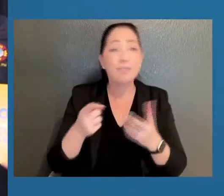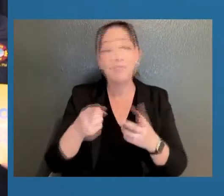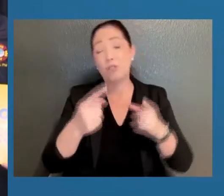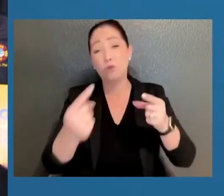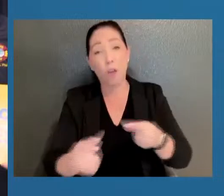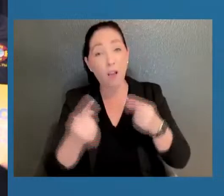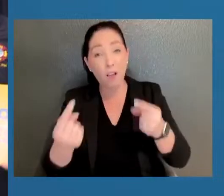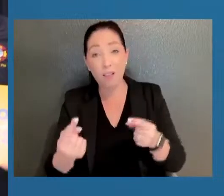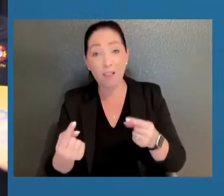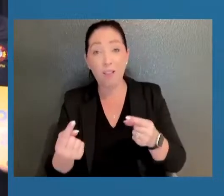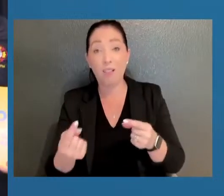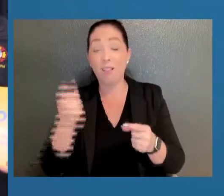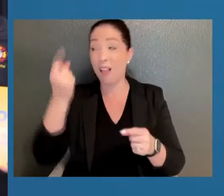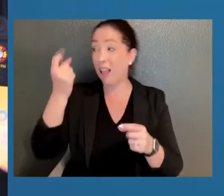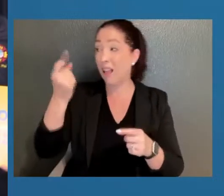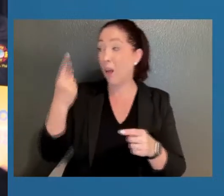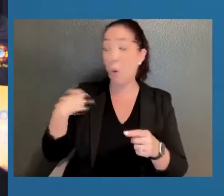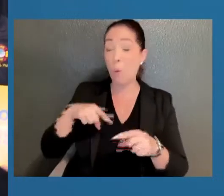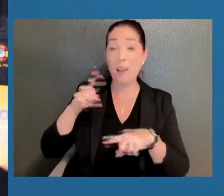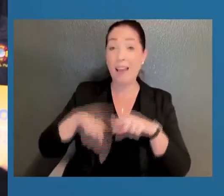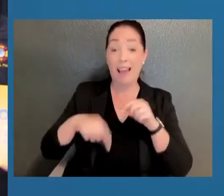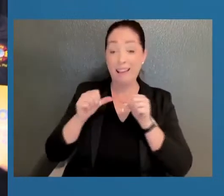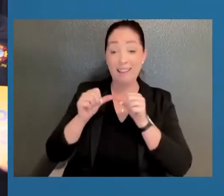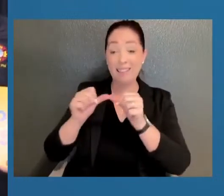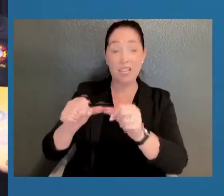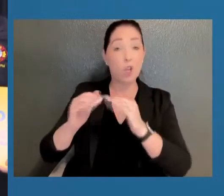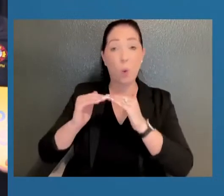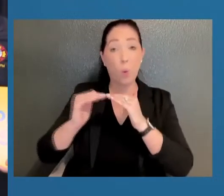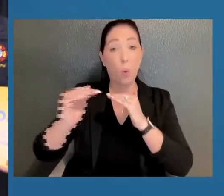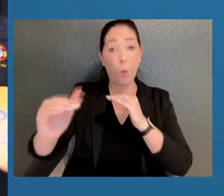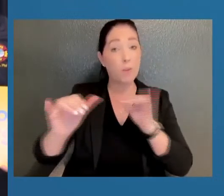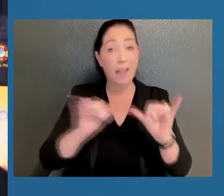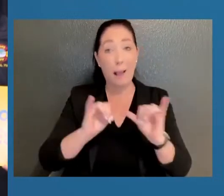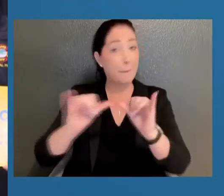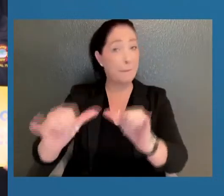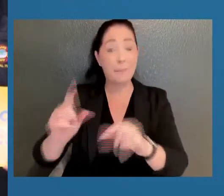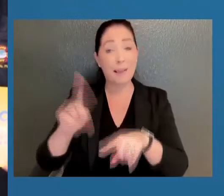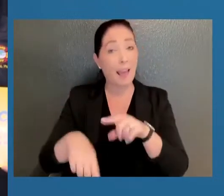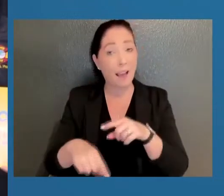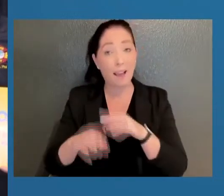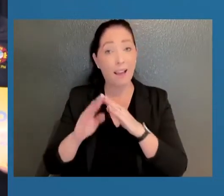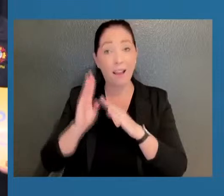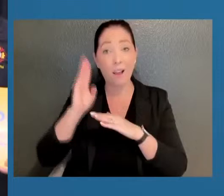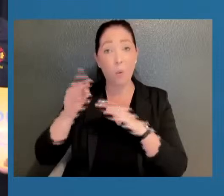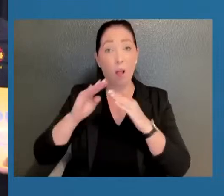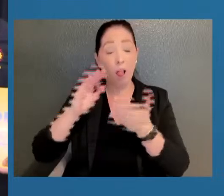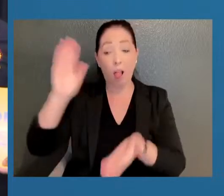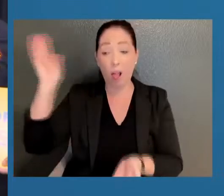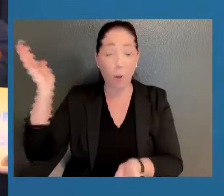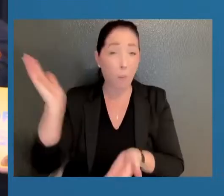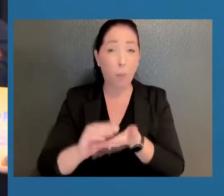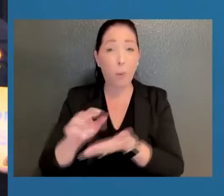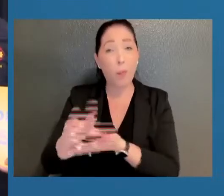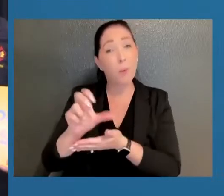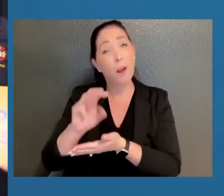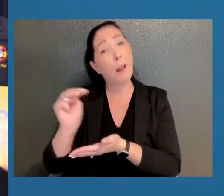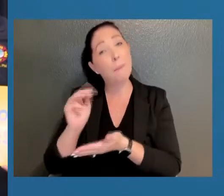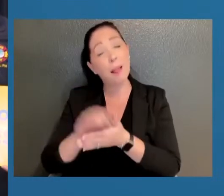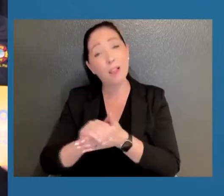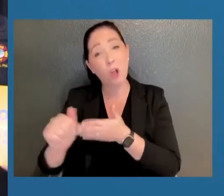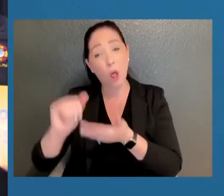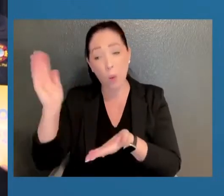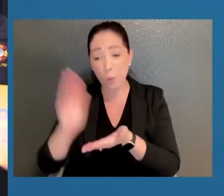to lose. Community health centers alone in this state will lose $300 million. We are already on very